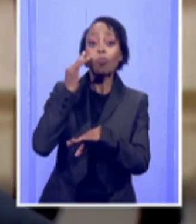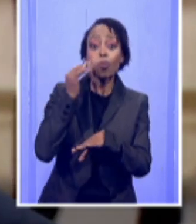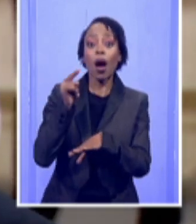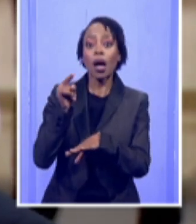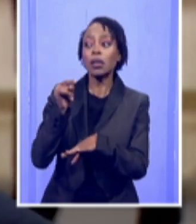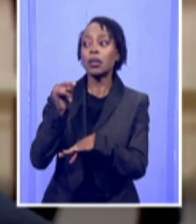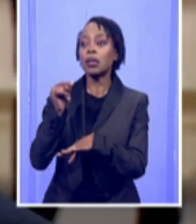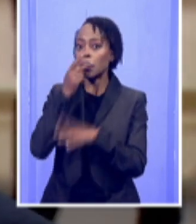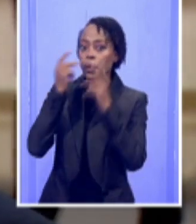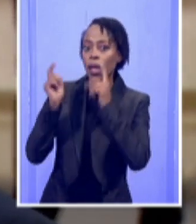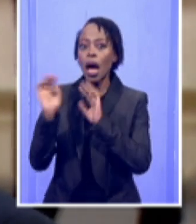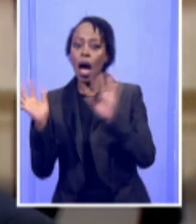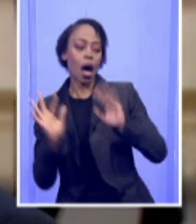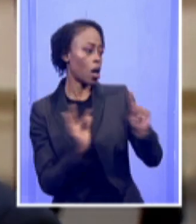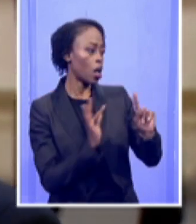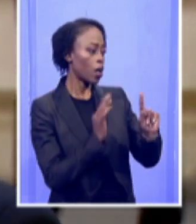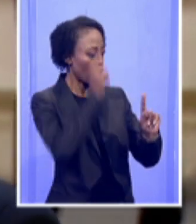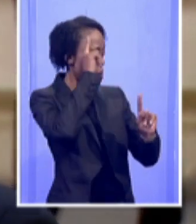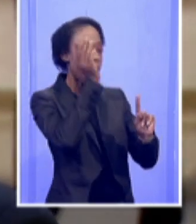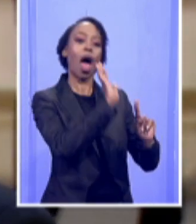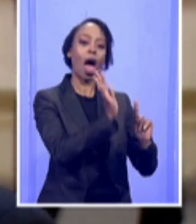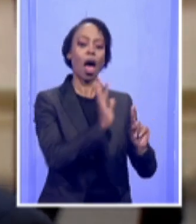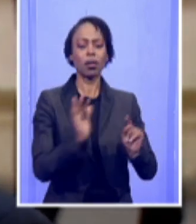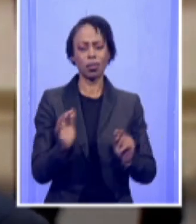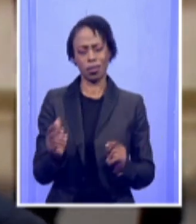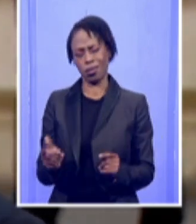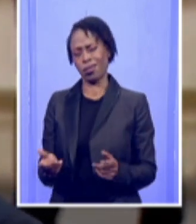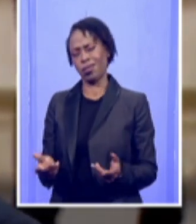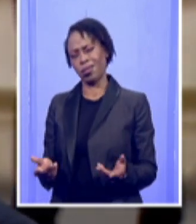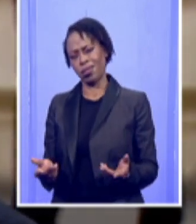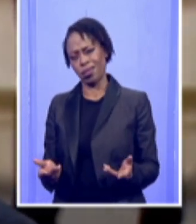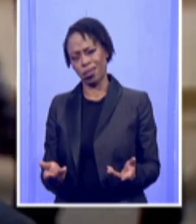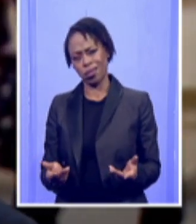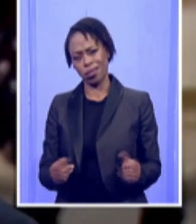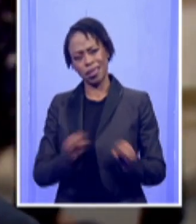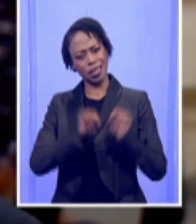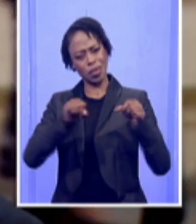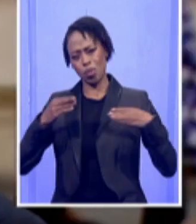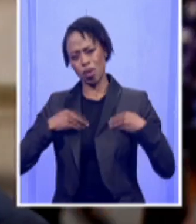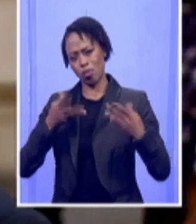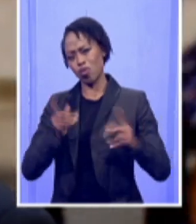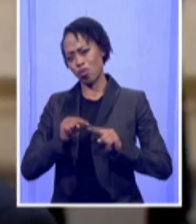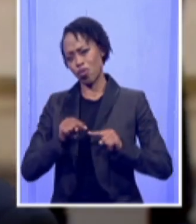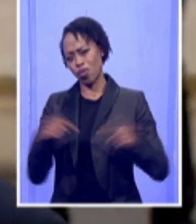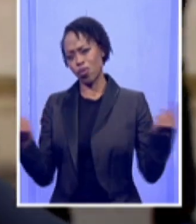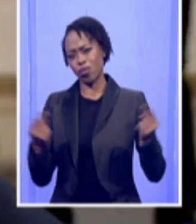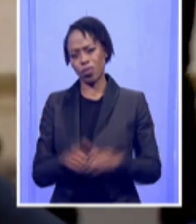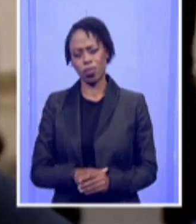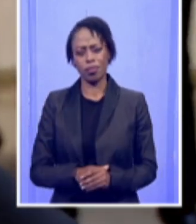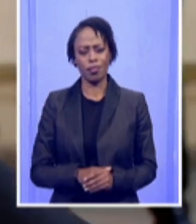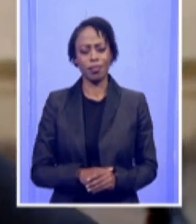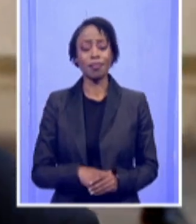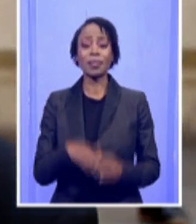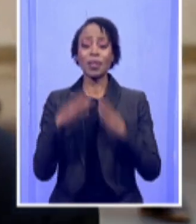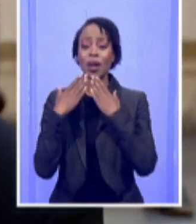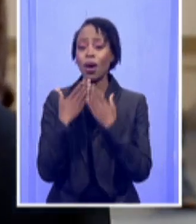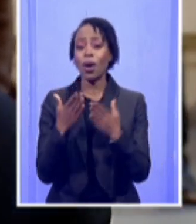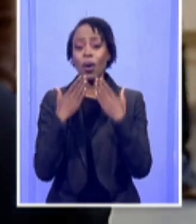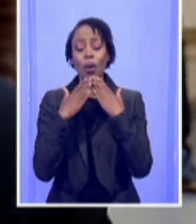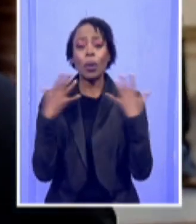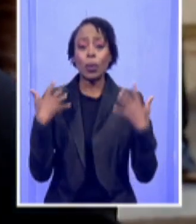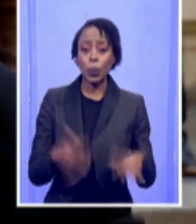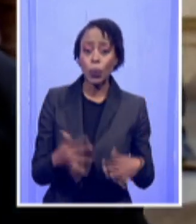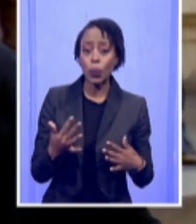it's hate speech, and if it's not a white person, it's not hate speech. That's obviously not a system that we can tolerate. All right, thank you so much, Ernst Roots. We will continue